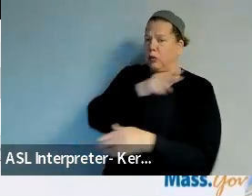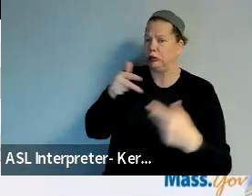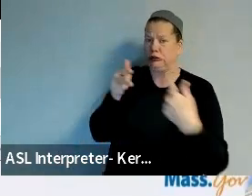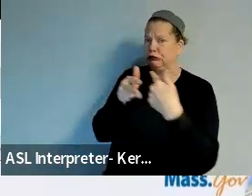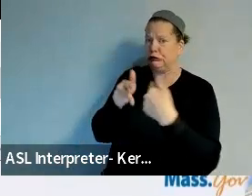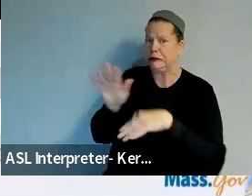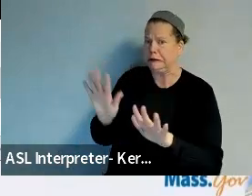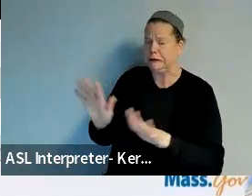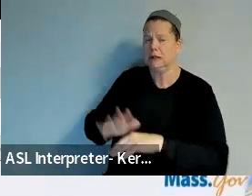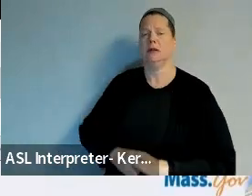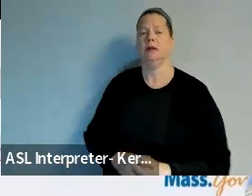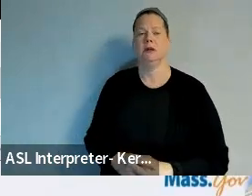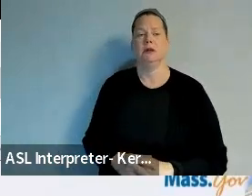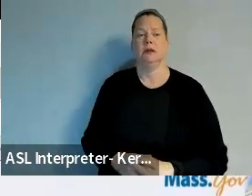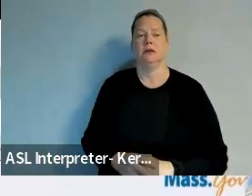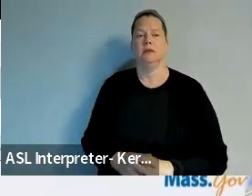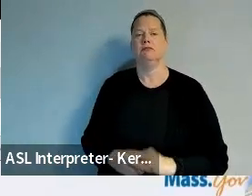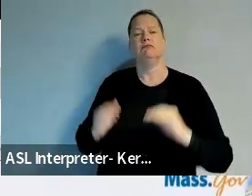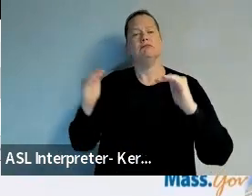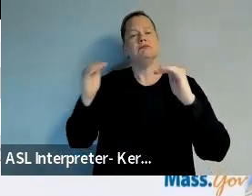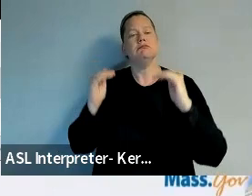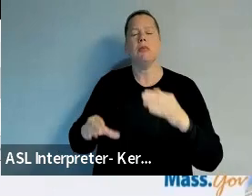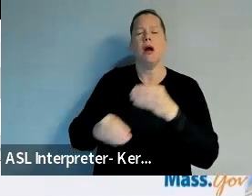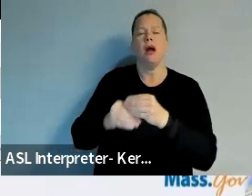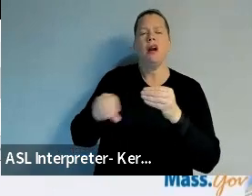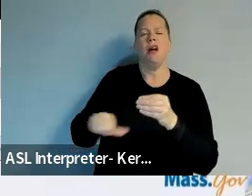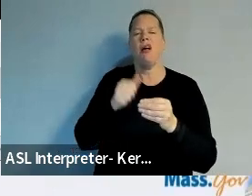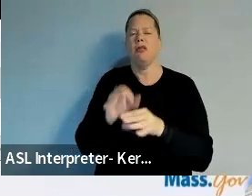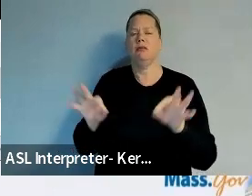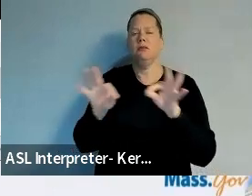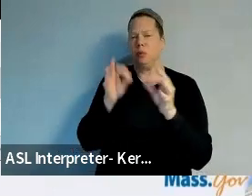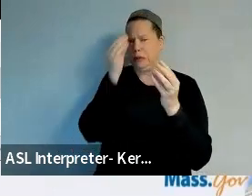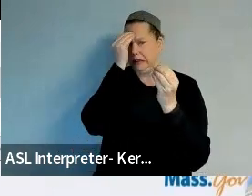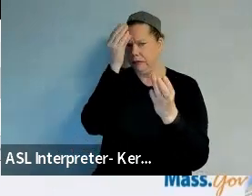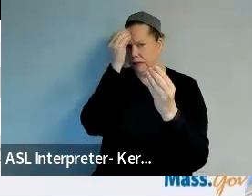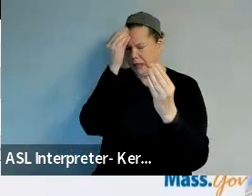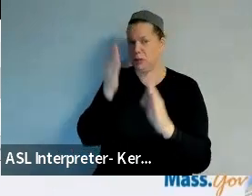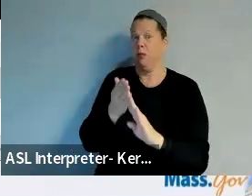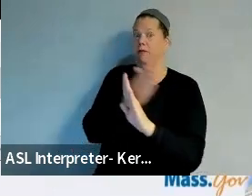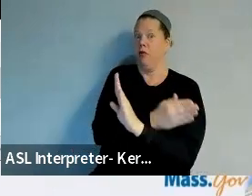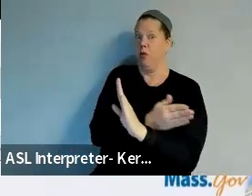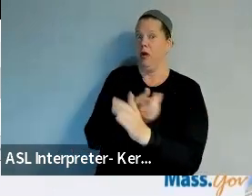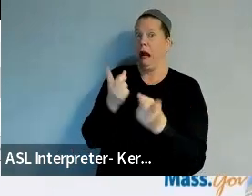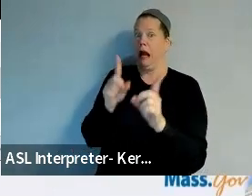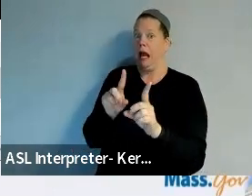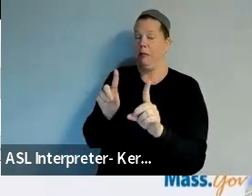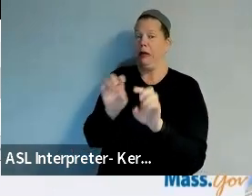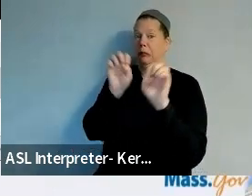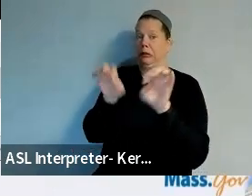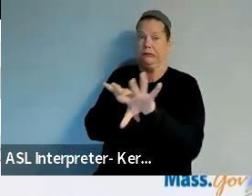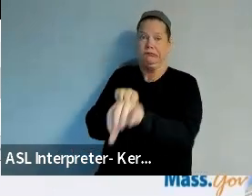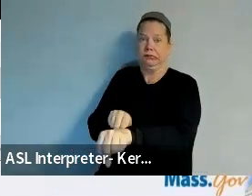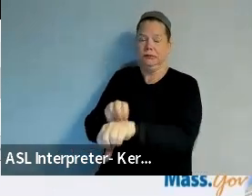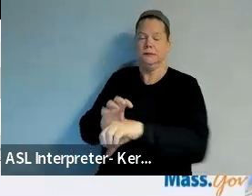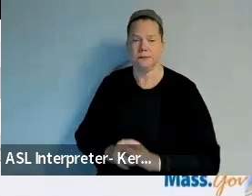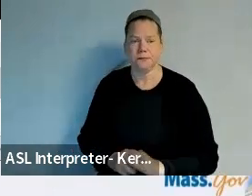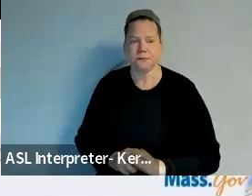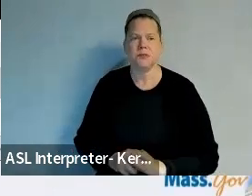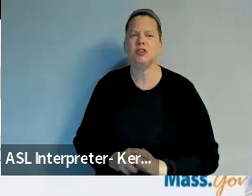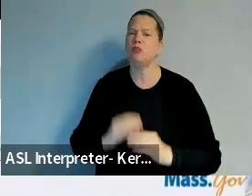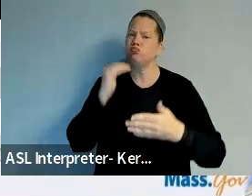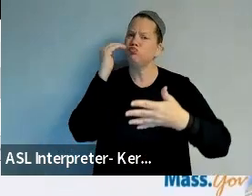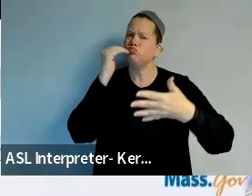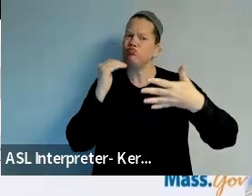Next, any other relevant events prior to the emergency situation should be listed in